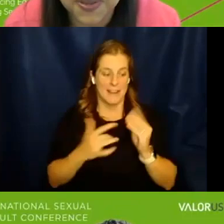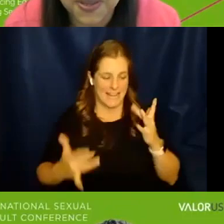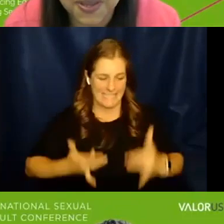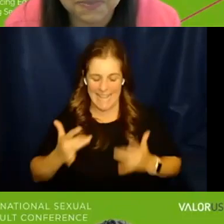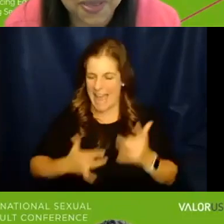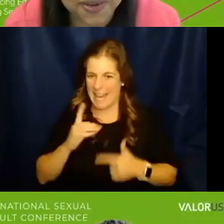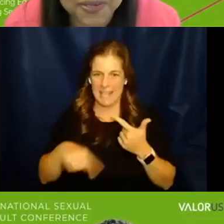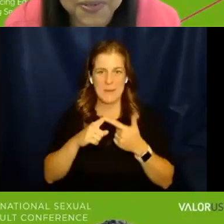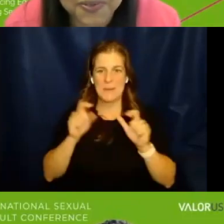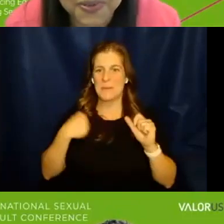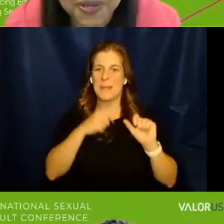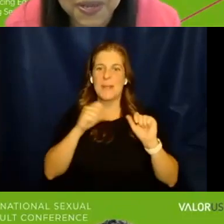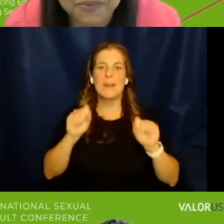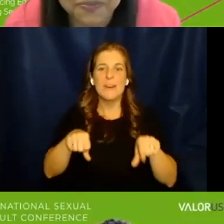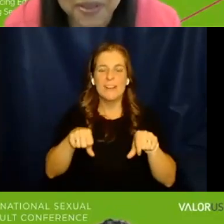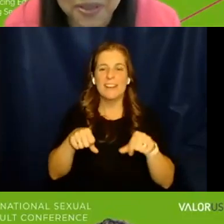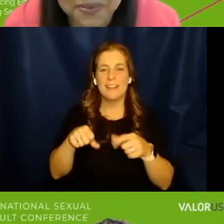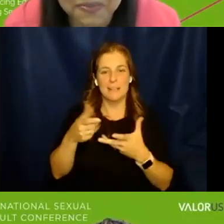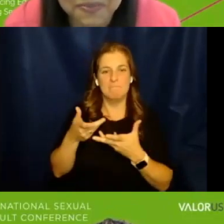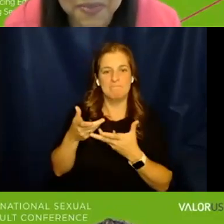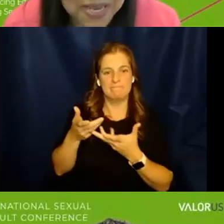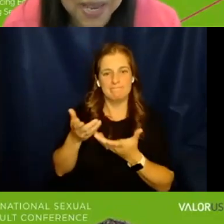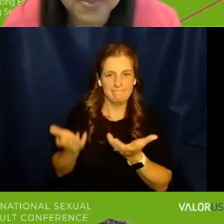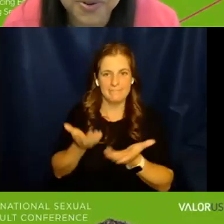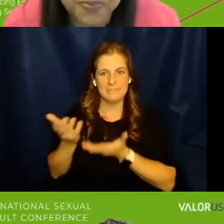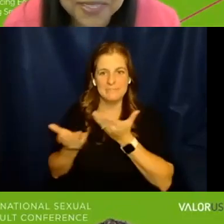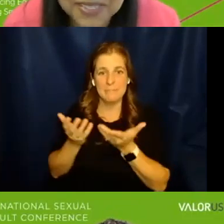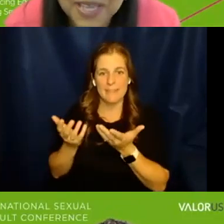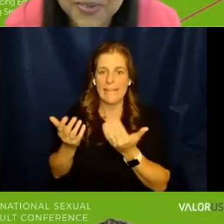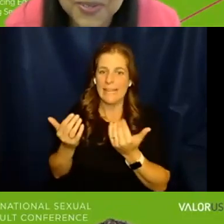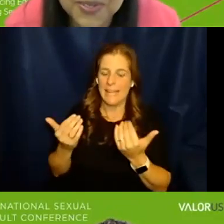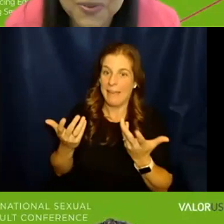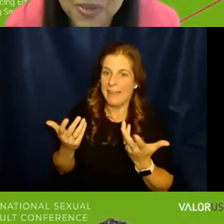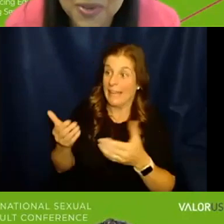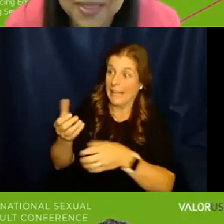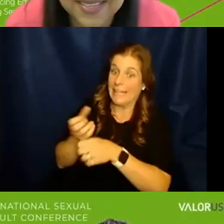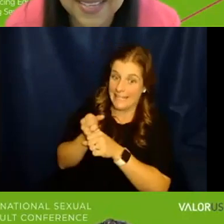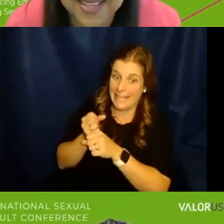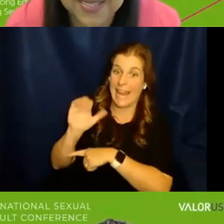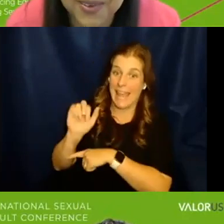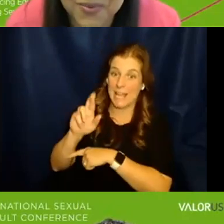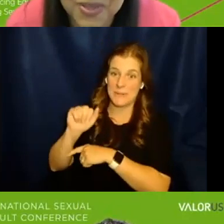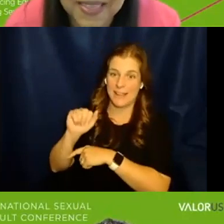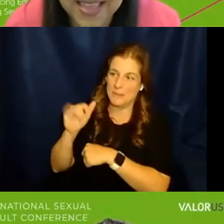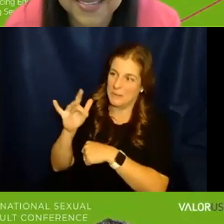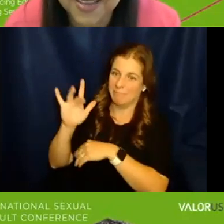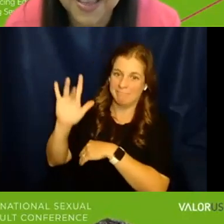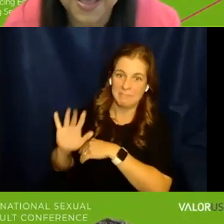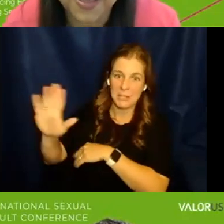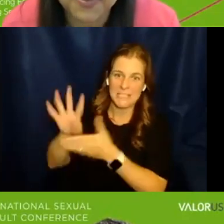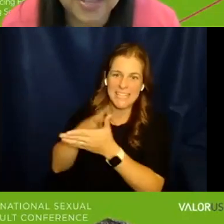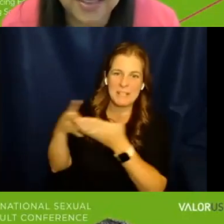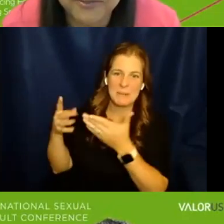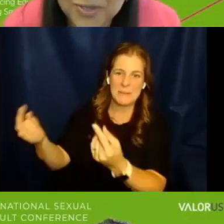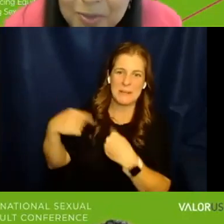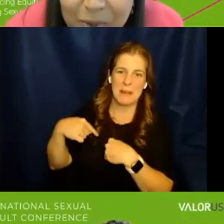to get her to make time in her busy schedule to be with us. And so with that, I